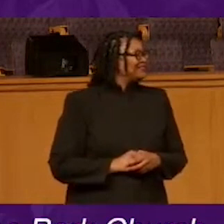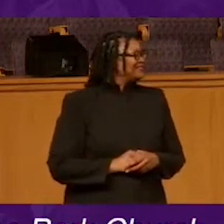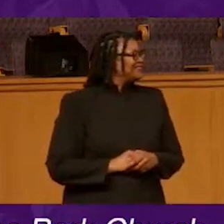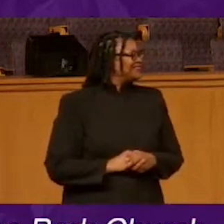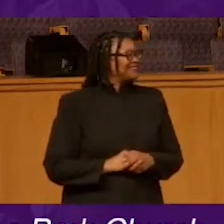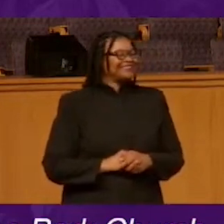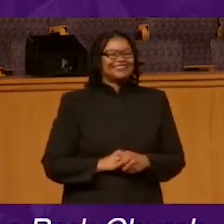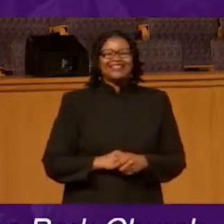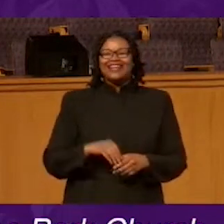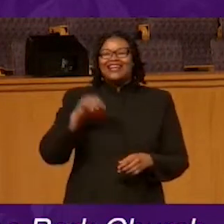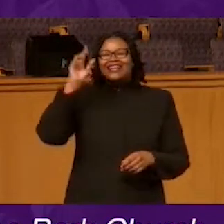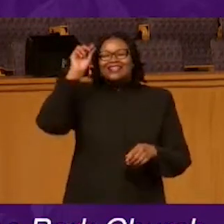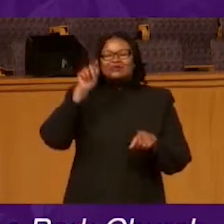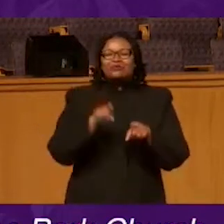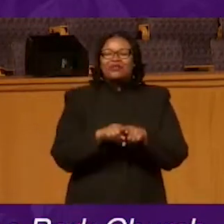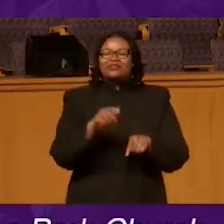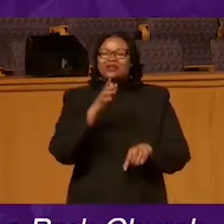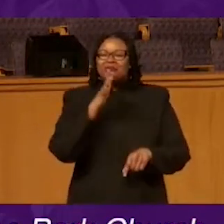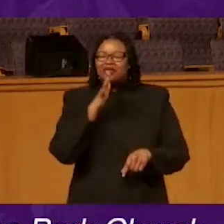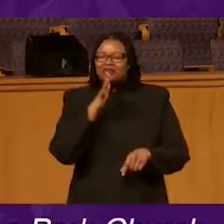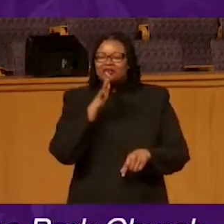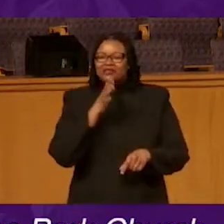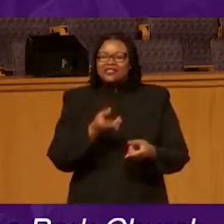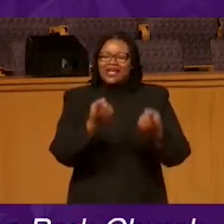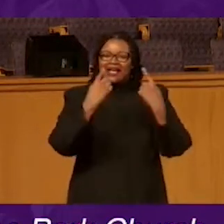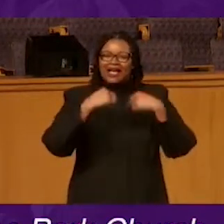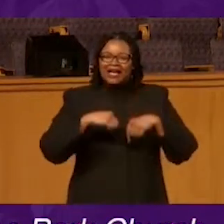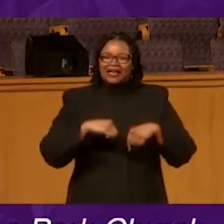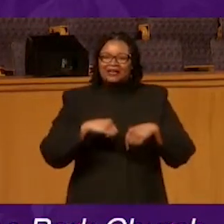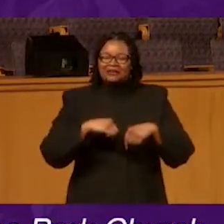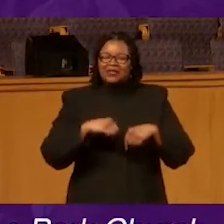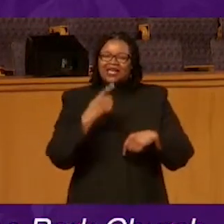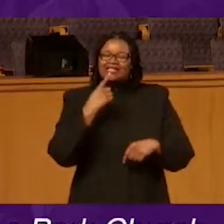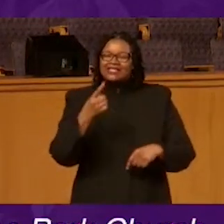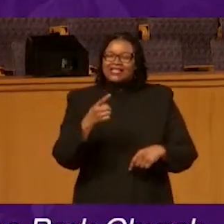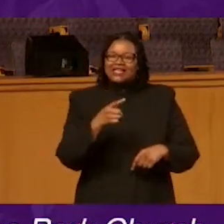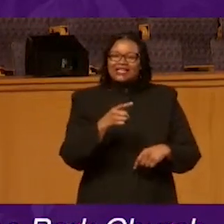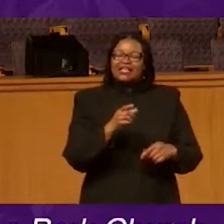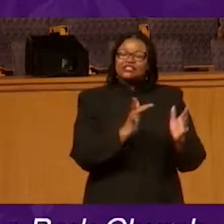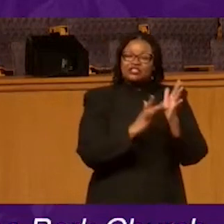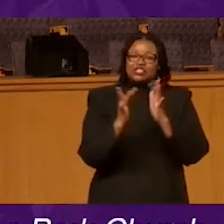Then his brothers and his mother came, and standing outside, they sent to him, calling him.